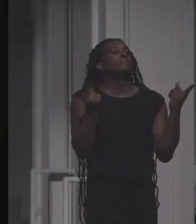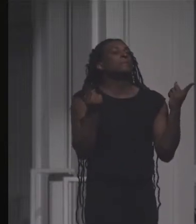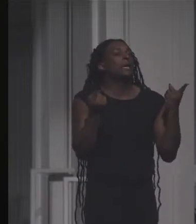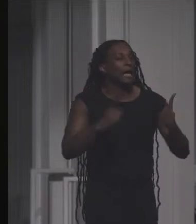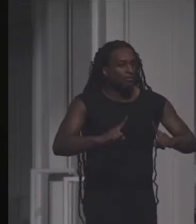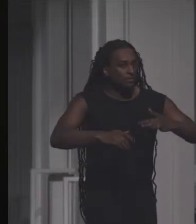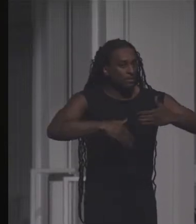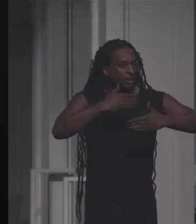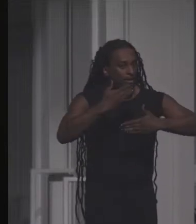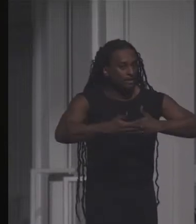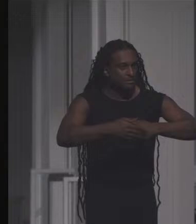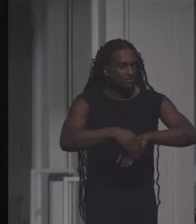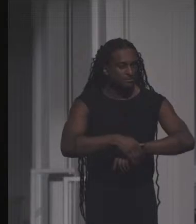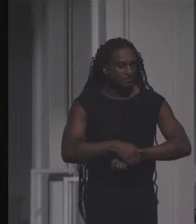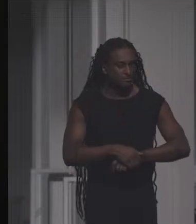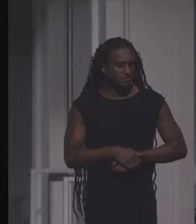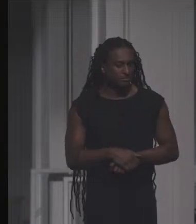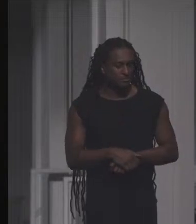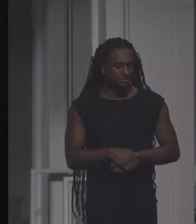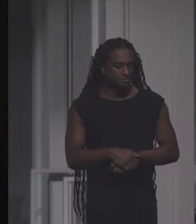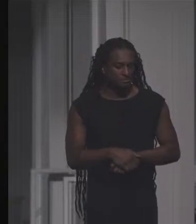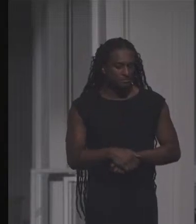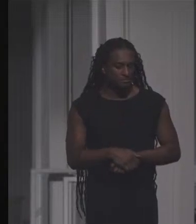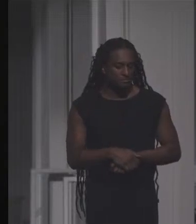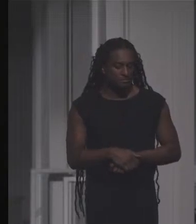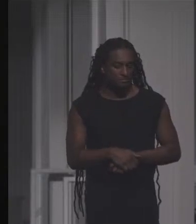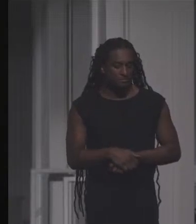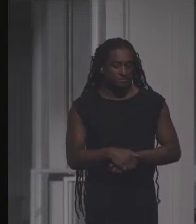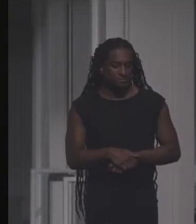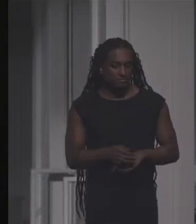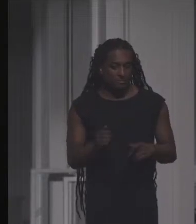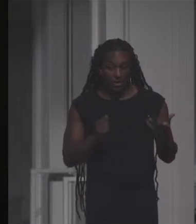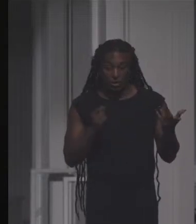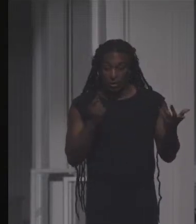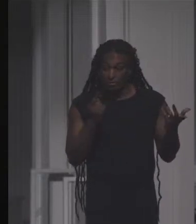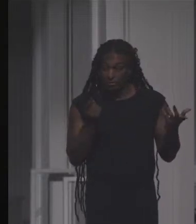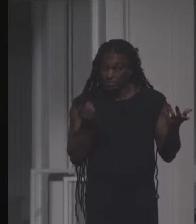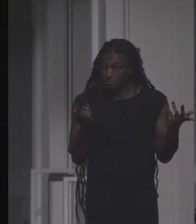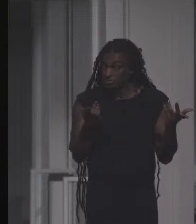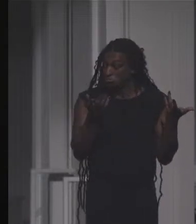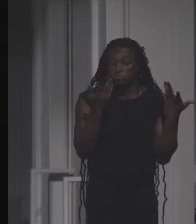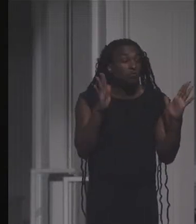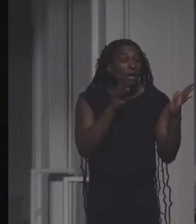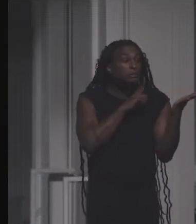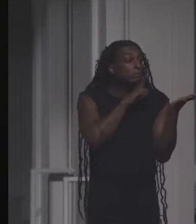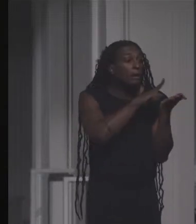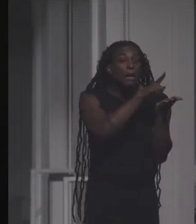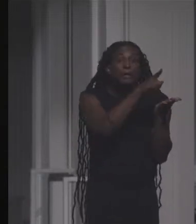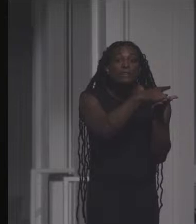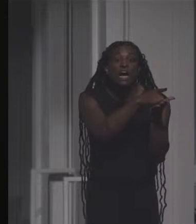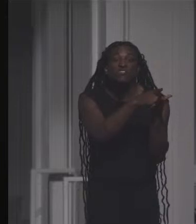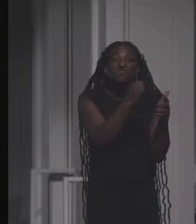next. Has anyone here fallen in love at first sight?